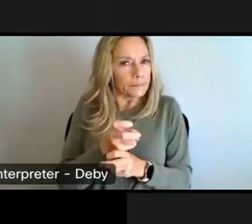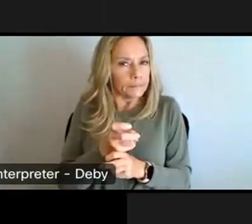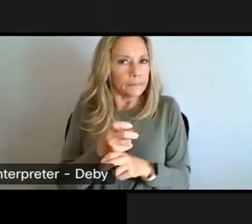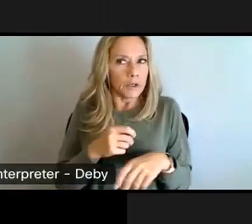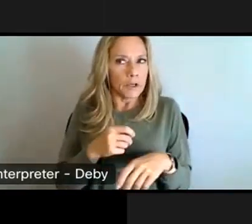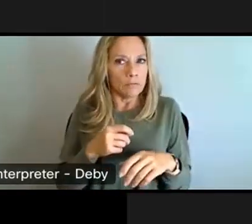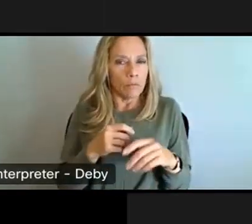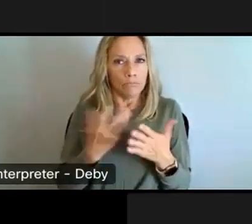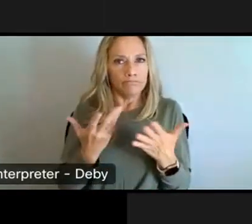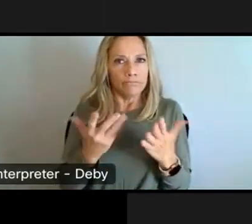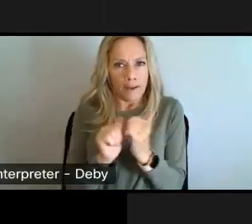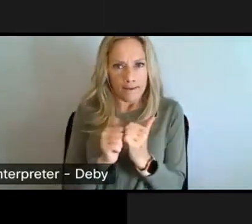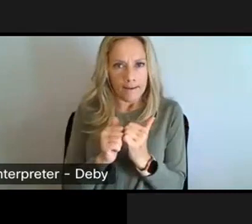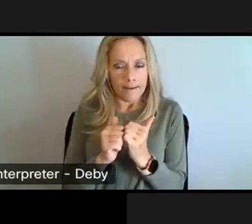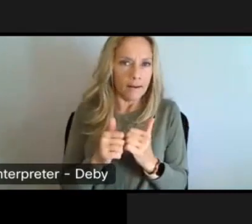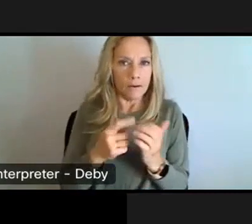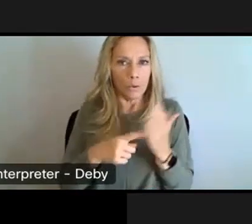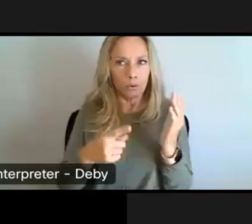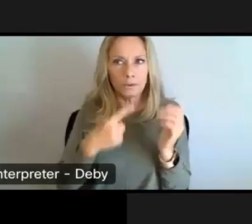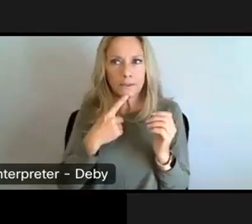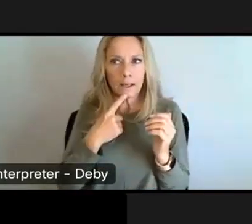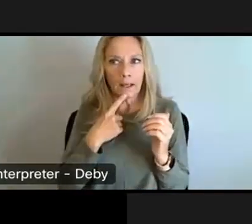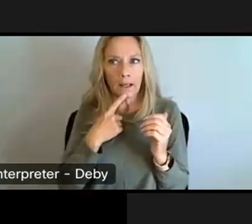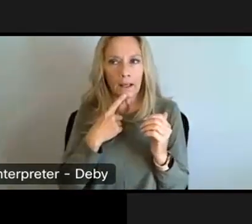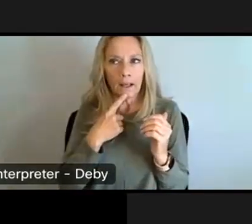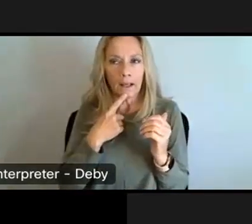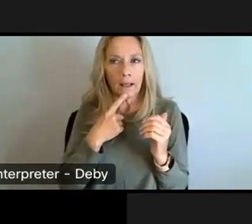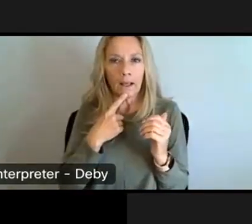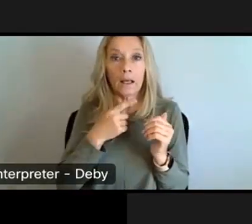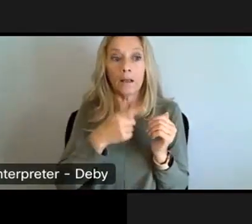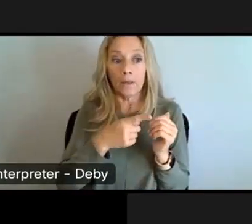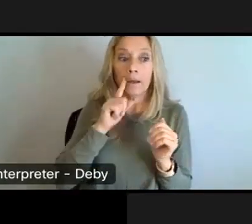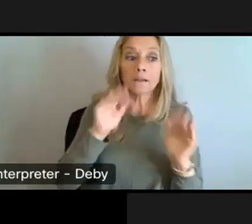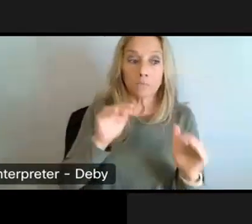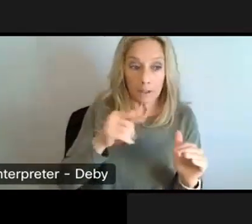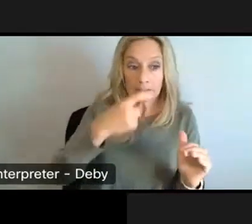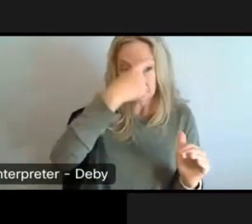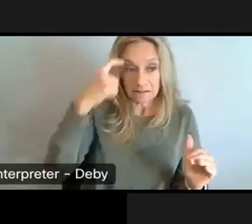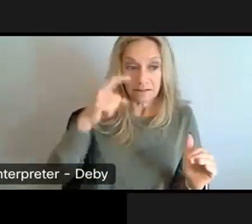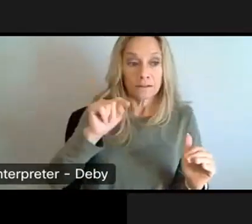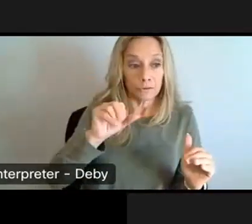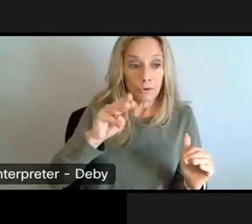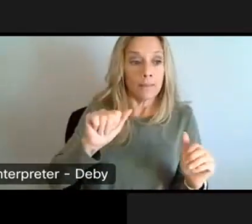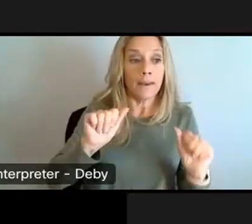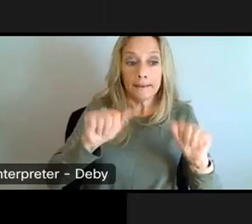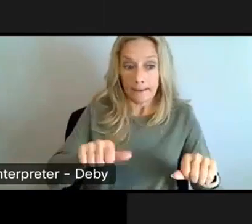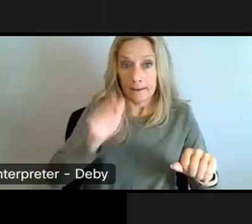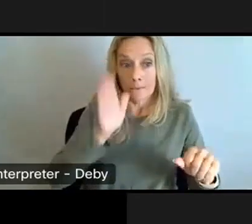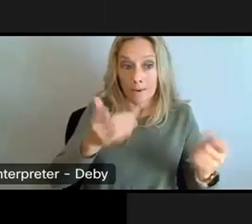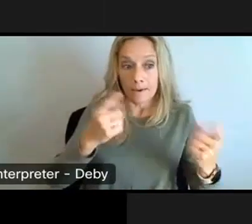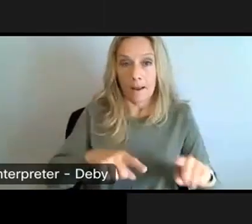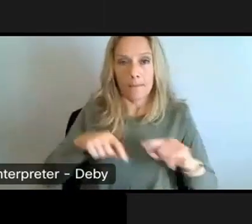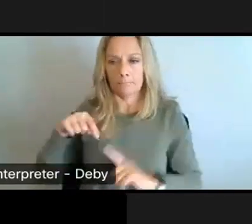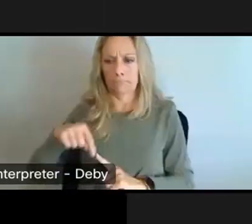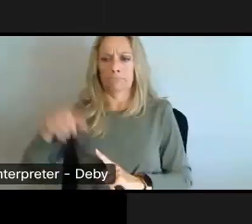say um, is expected trauma versus trauma. Um, Everybody's going to handle that differently.